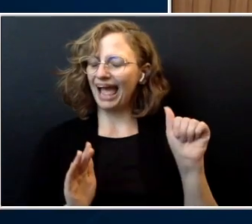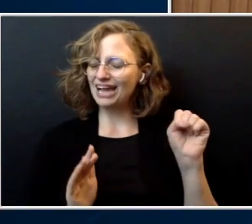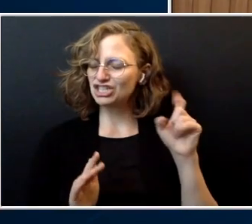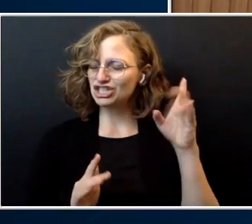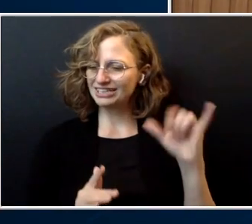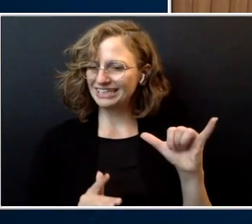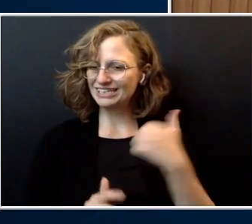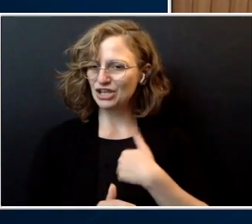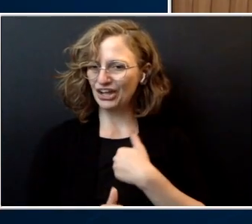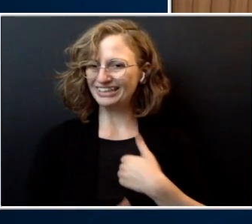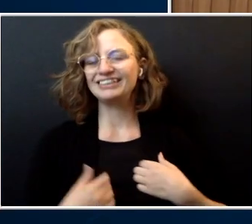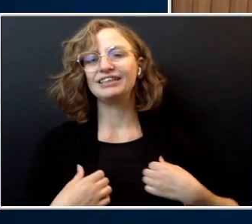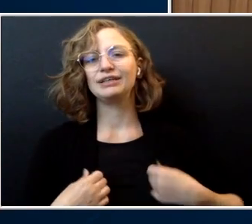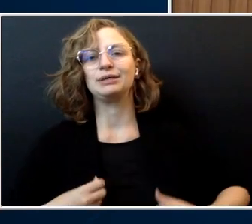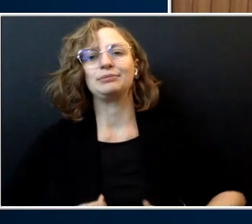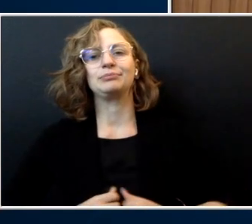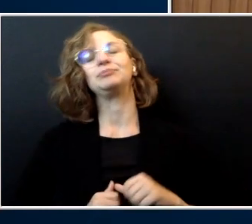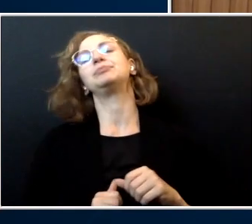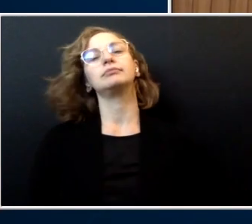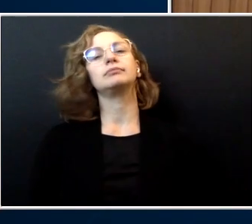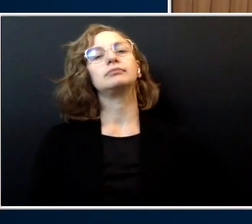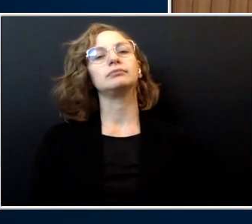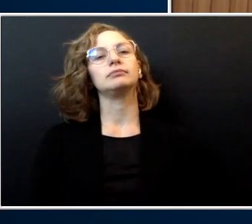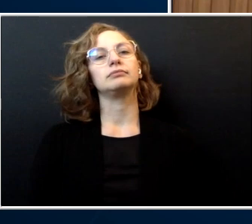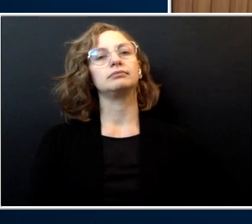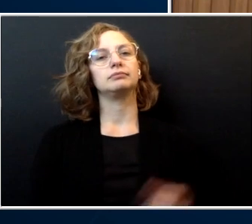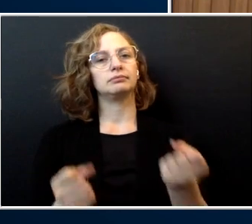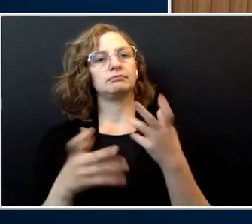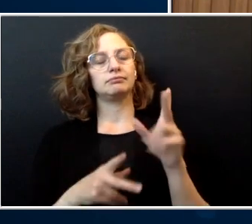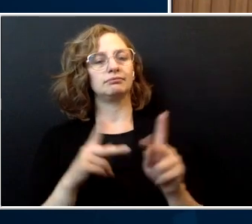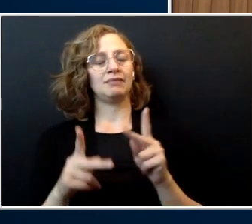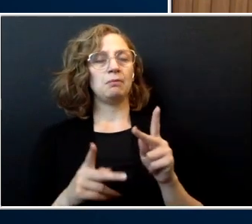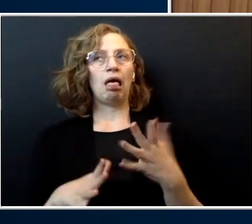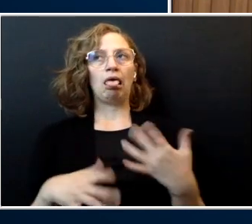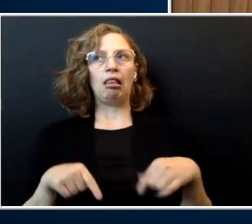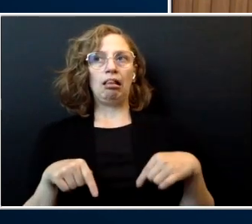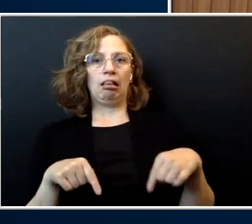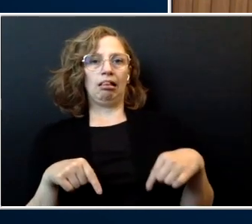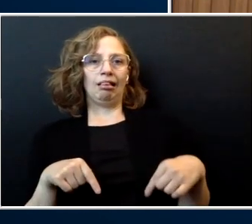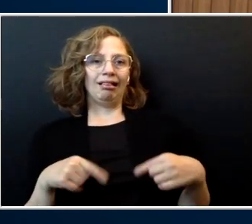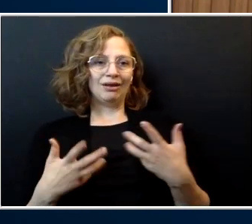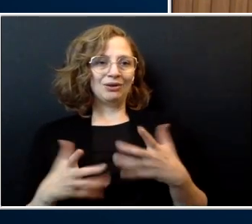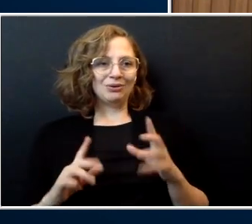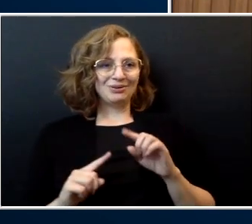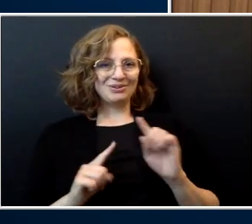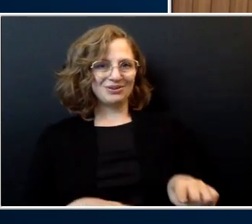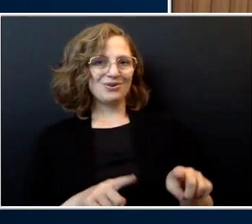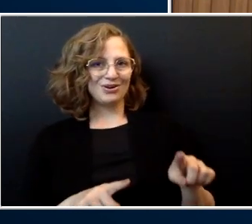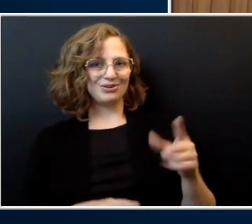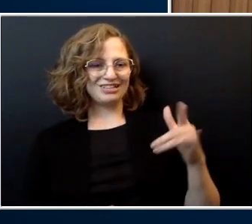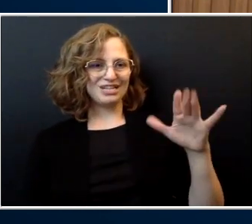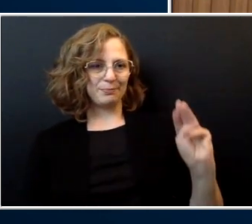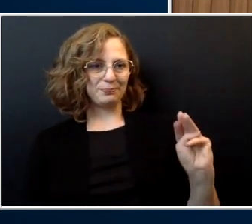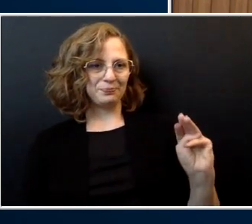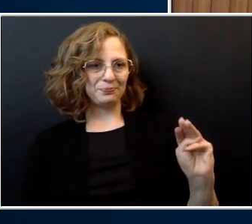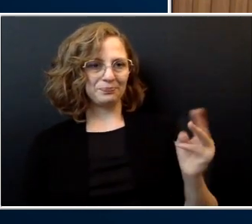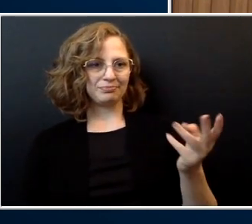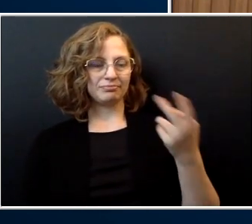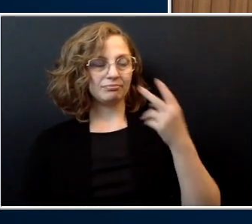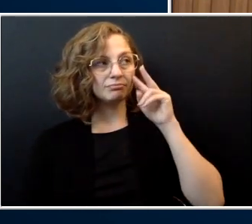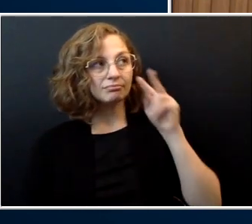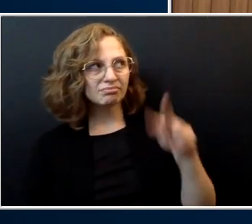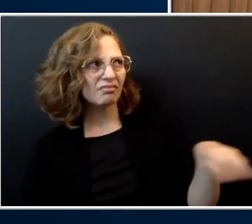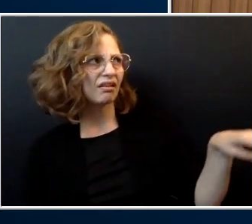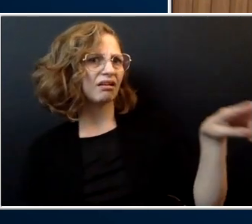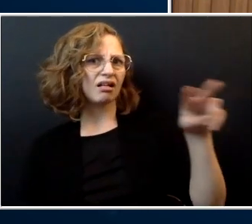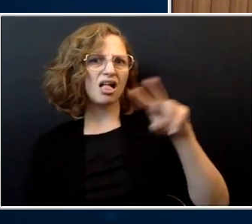so a lot of people are intimidated to go to a gym because they look around and they see all those people who look kind of buff